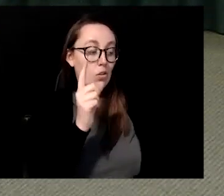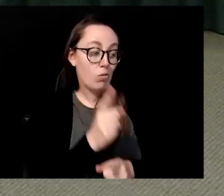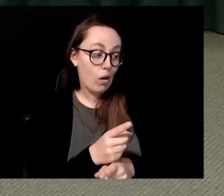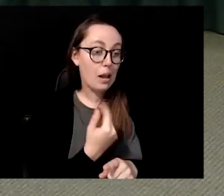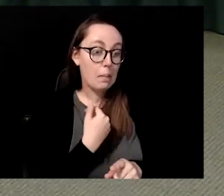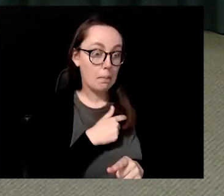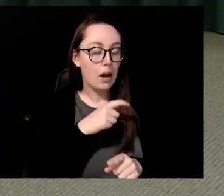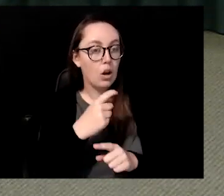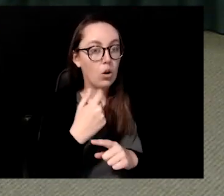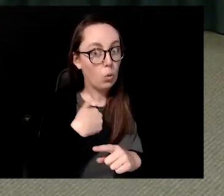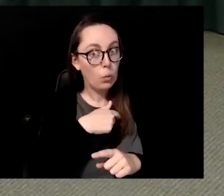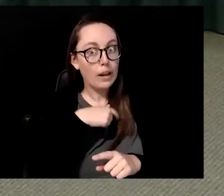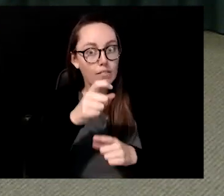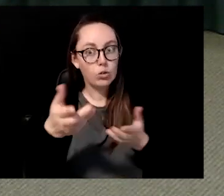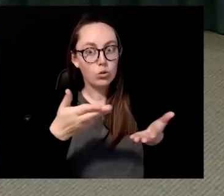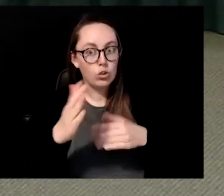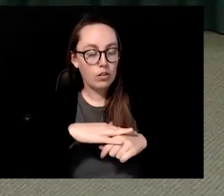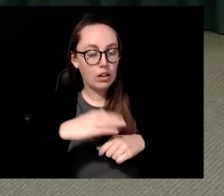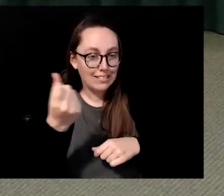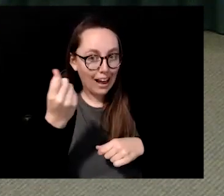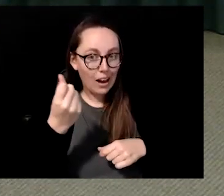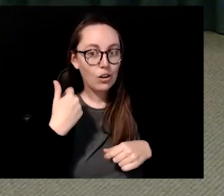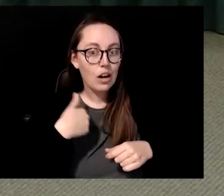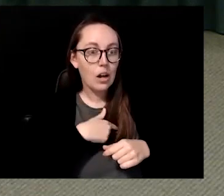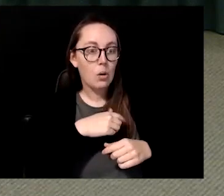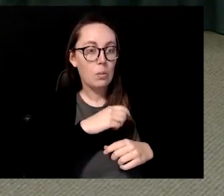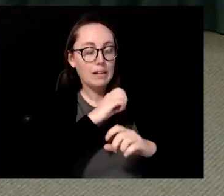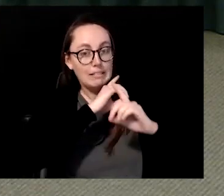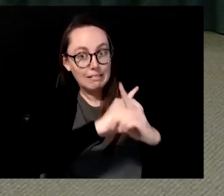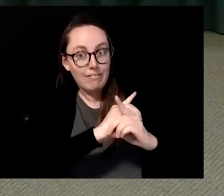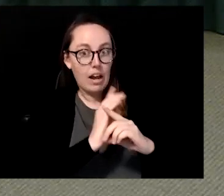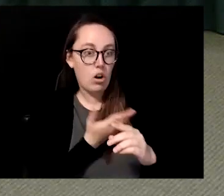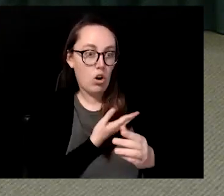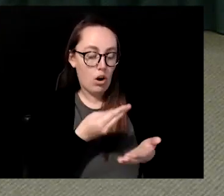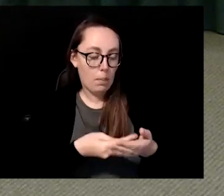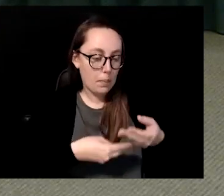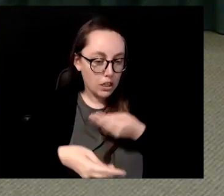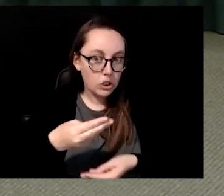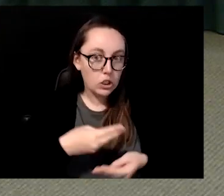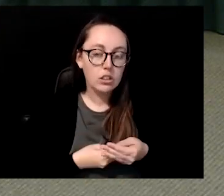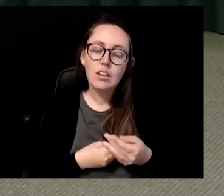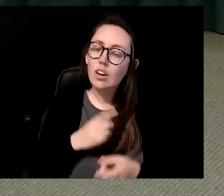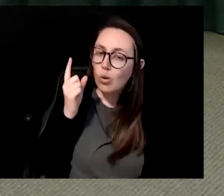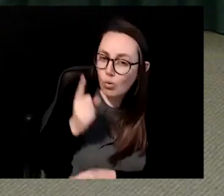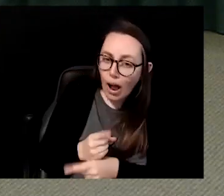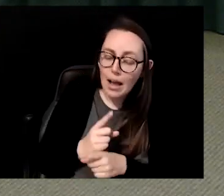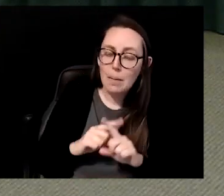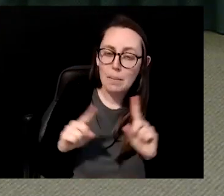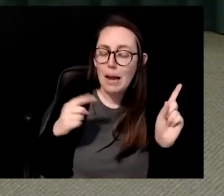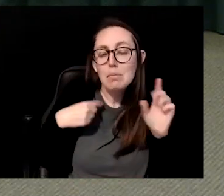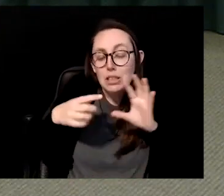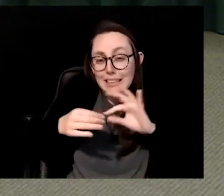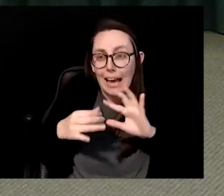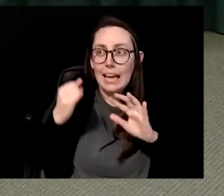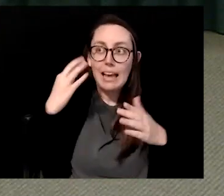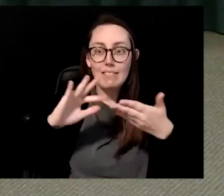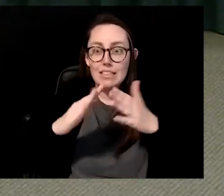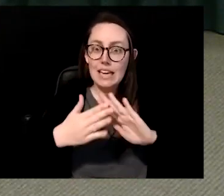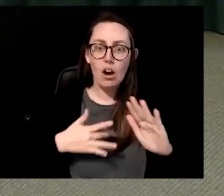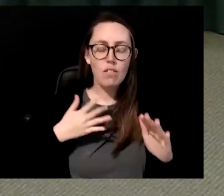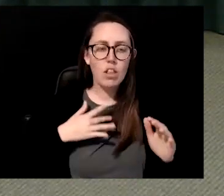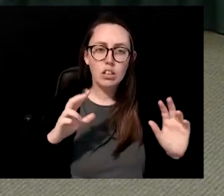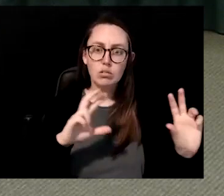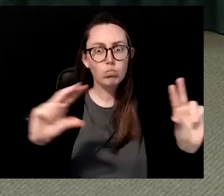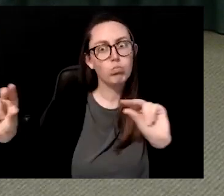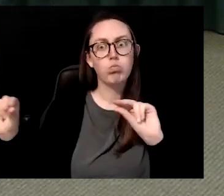handled you know it's just that that's why we have it this way um okay I think in that case um absent